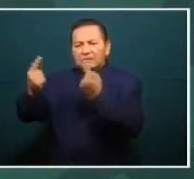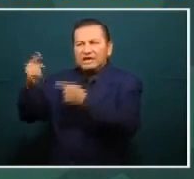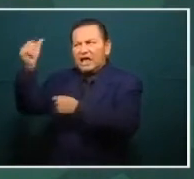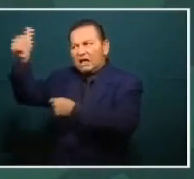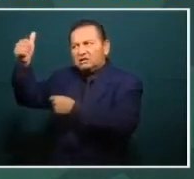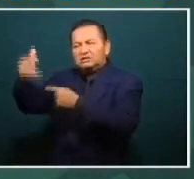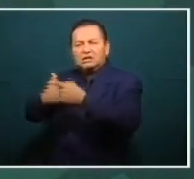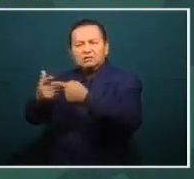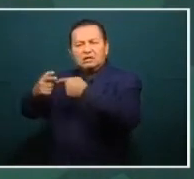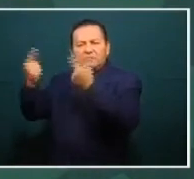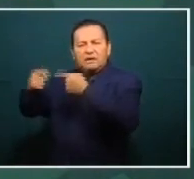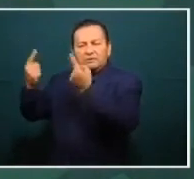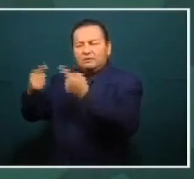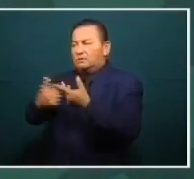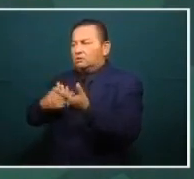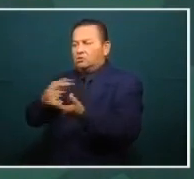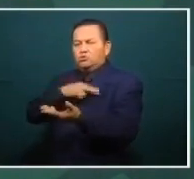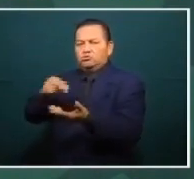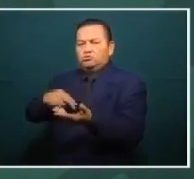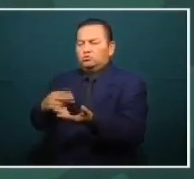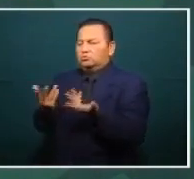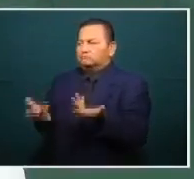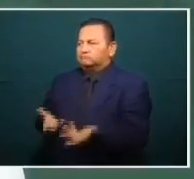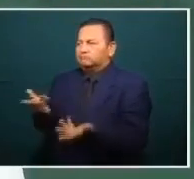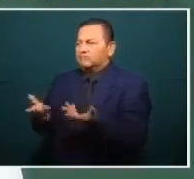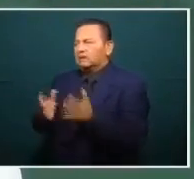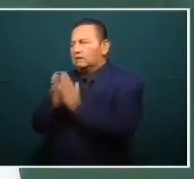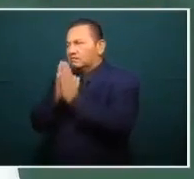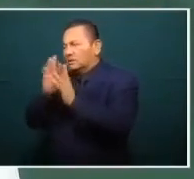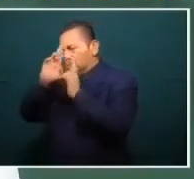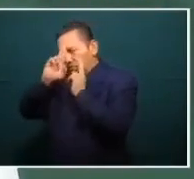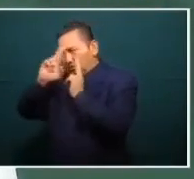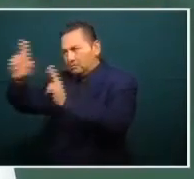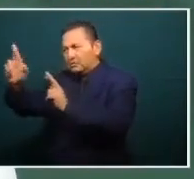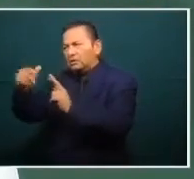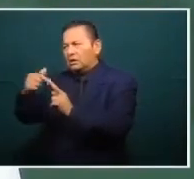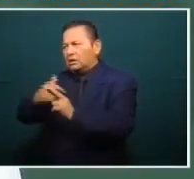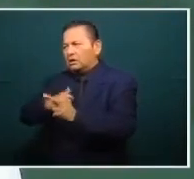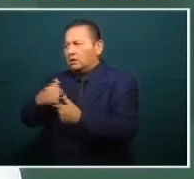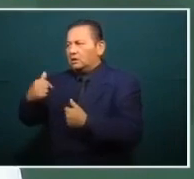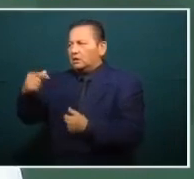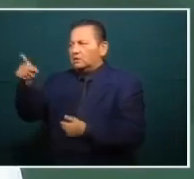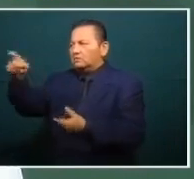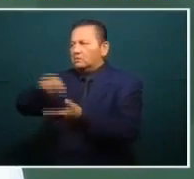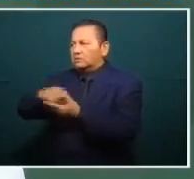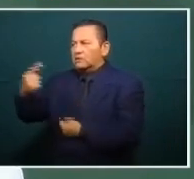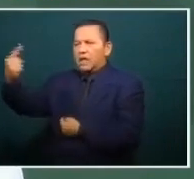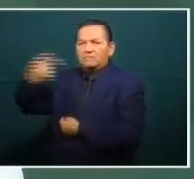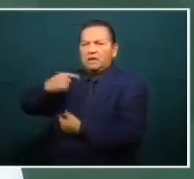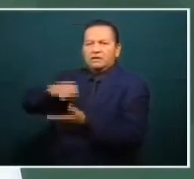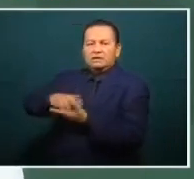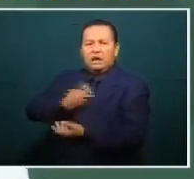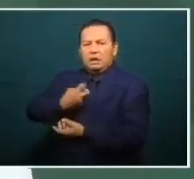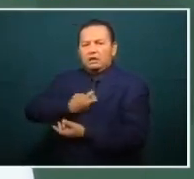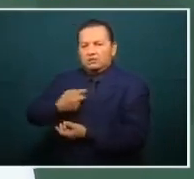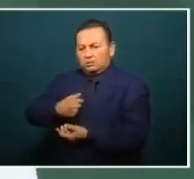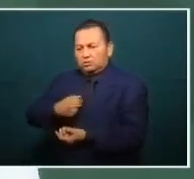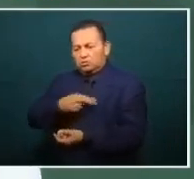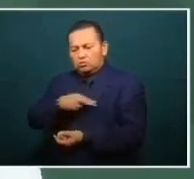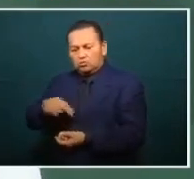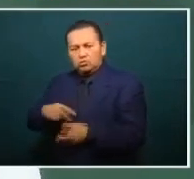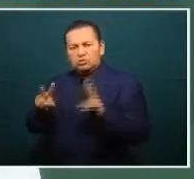and they have to posture. But all we ask respectfully to